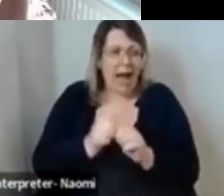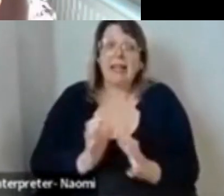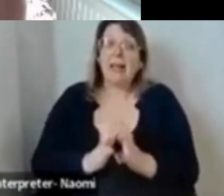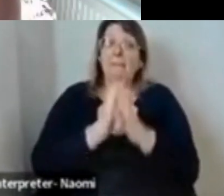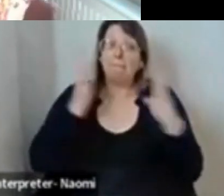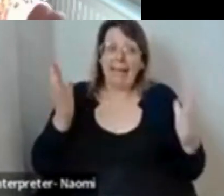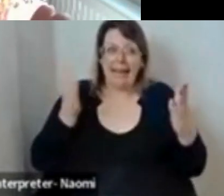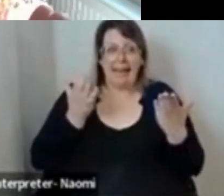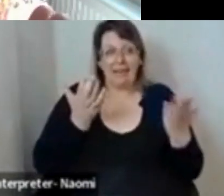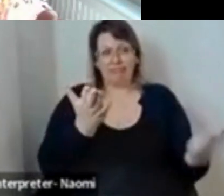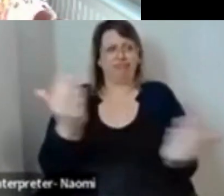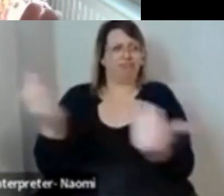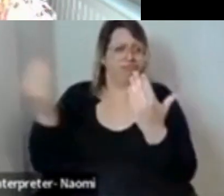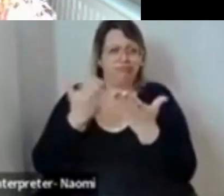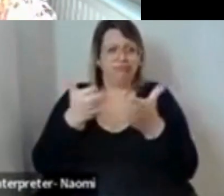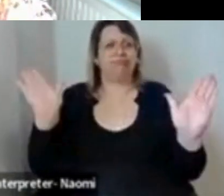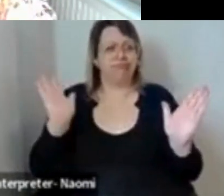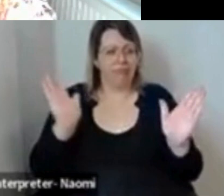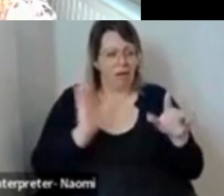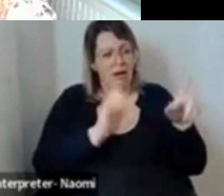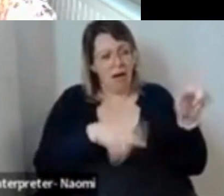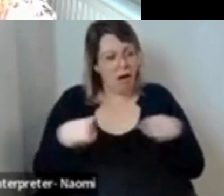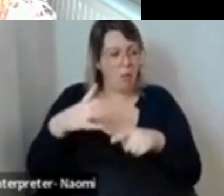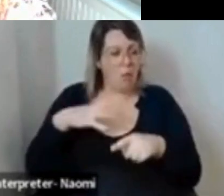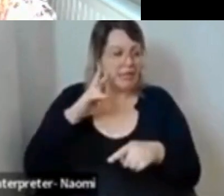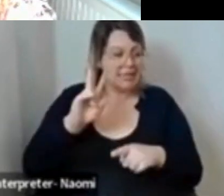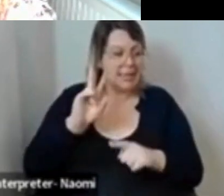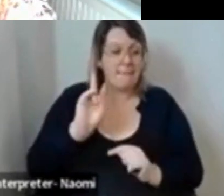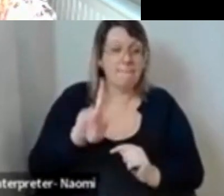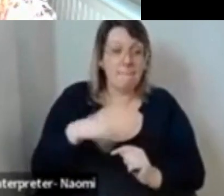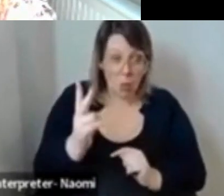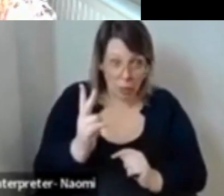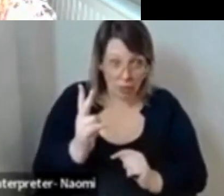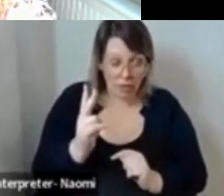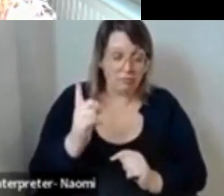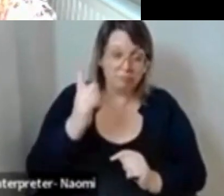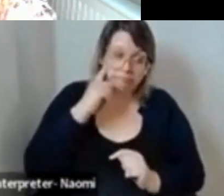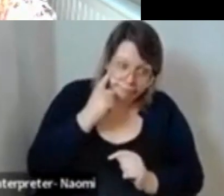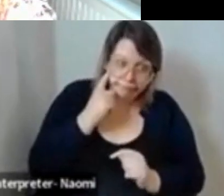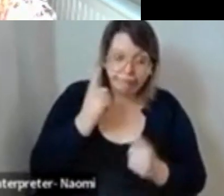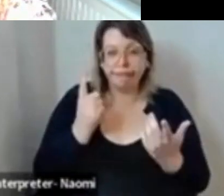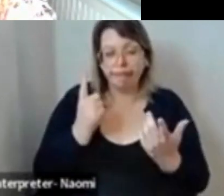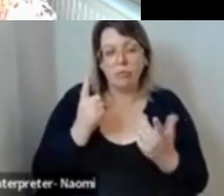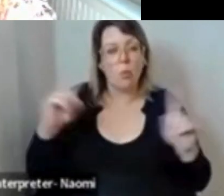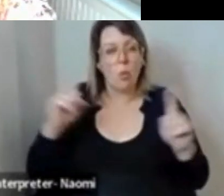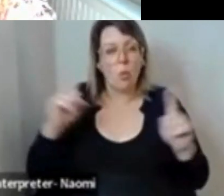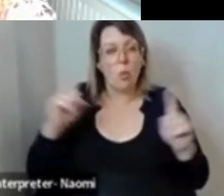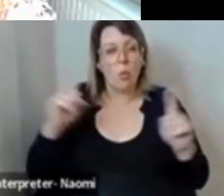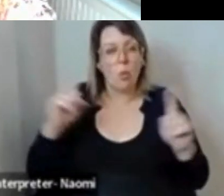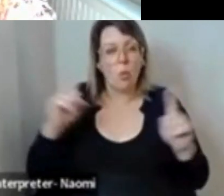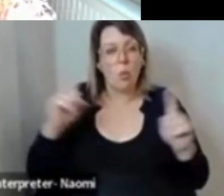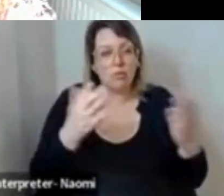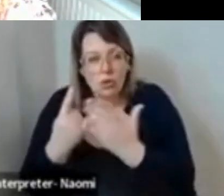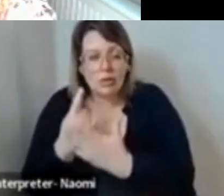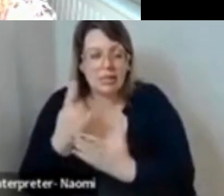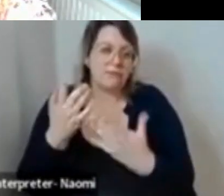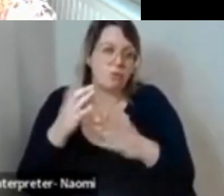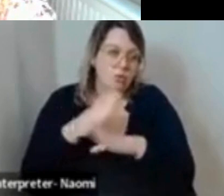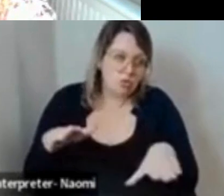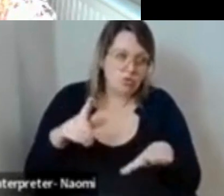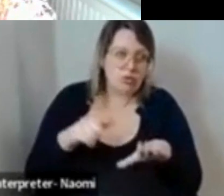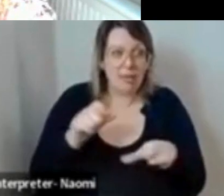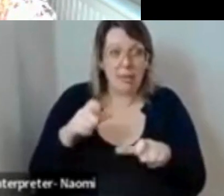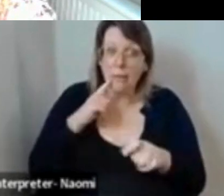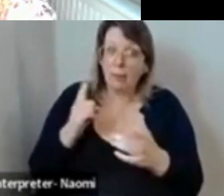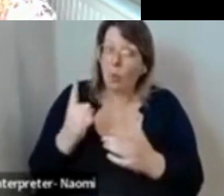scale opportunities that will meet particular children's needs or offer those sort of opportunities that those young people will talk about for the rest of their lives